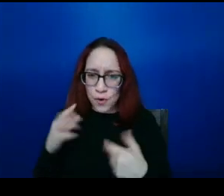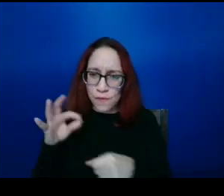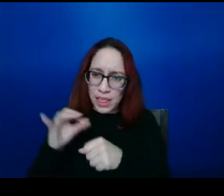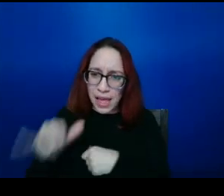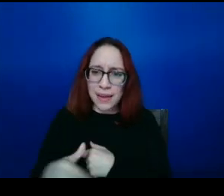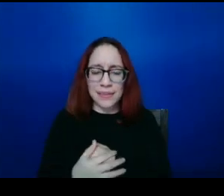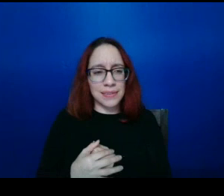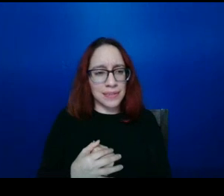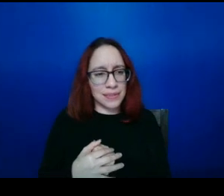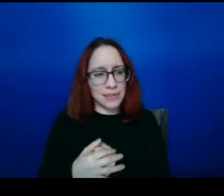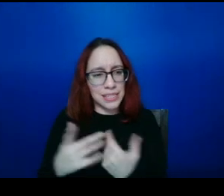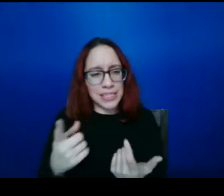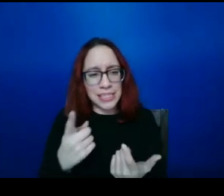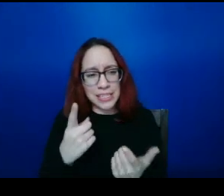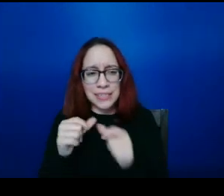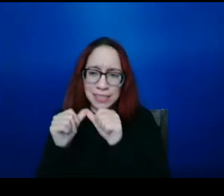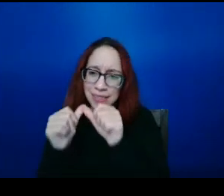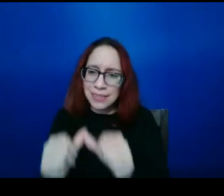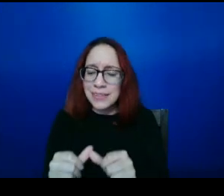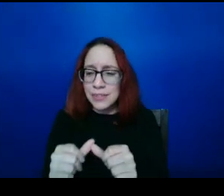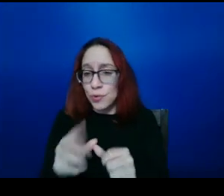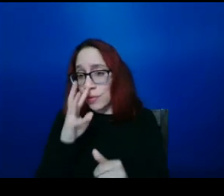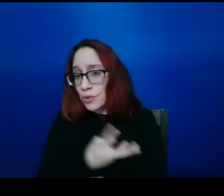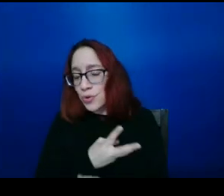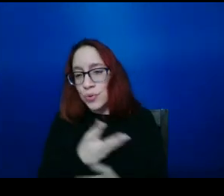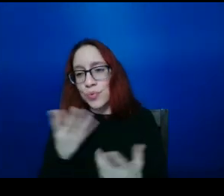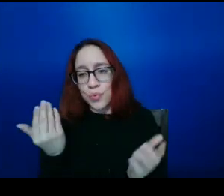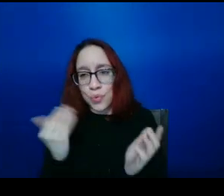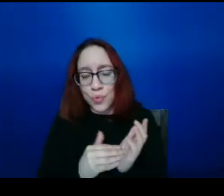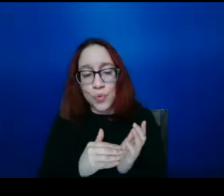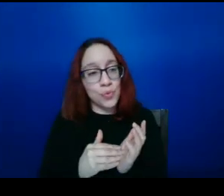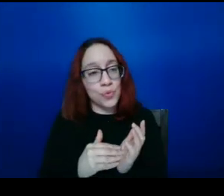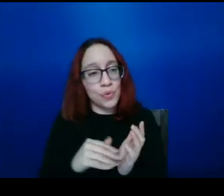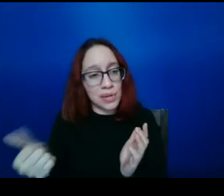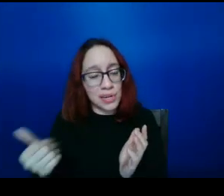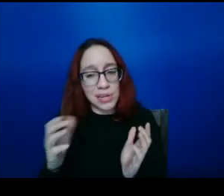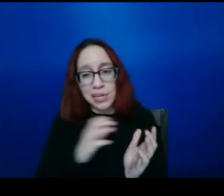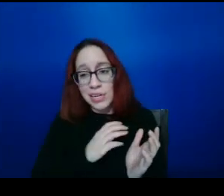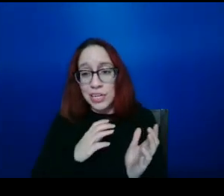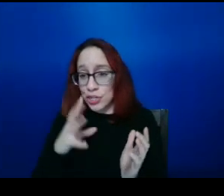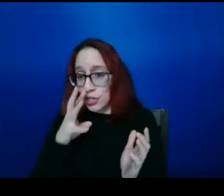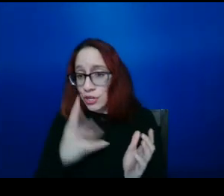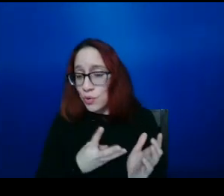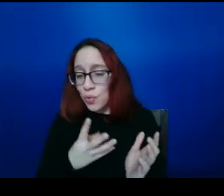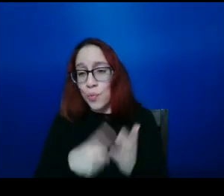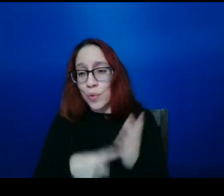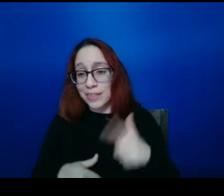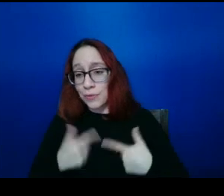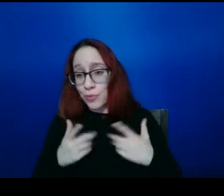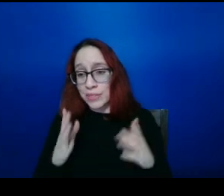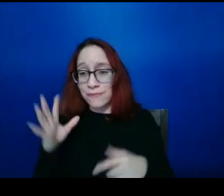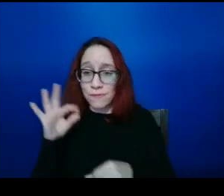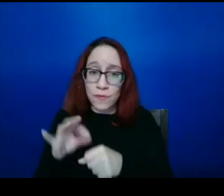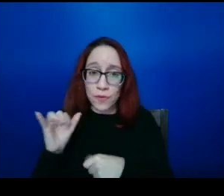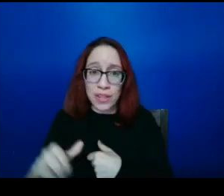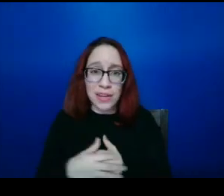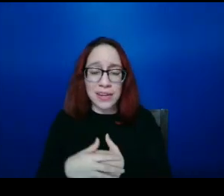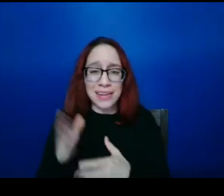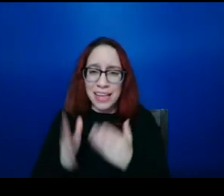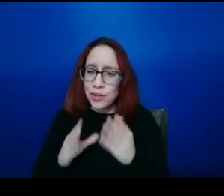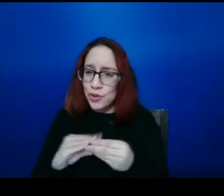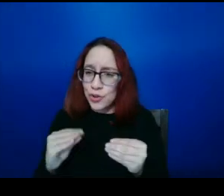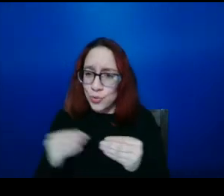that. And you're continuing to ignore. This is once again another commission ignoring what the residents voted for. End of story.